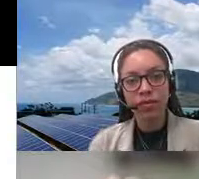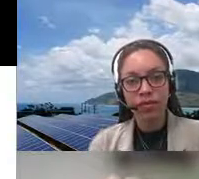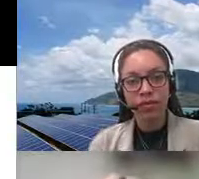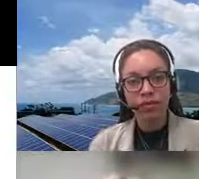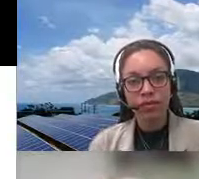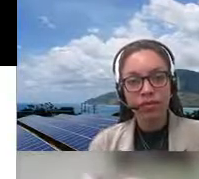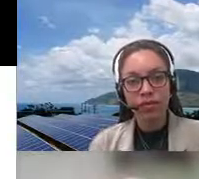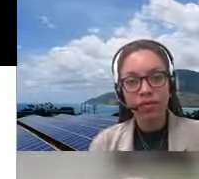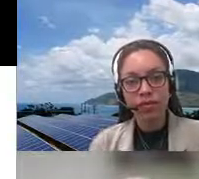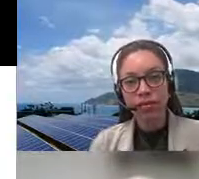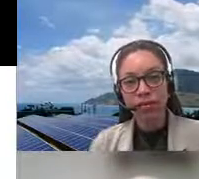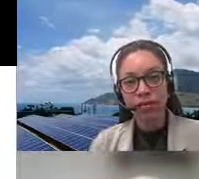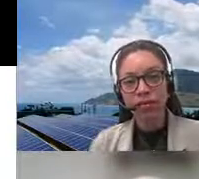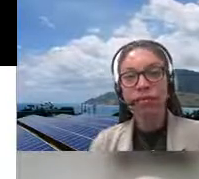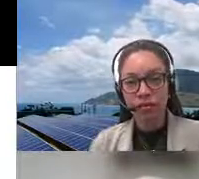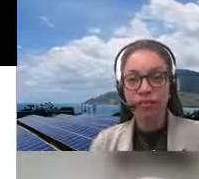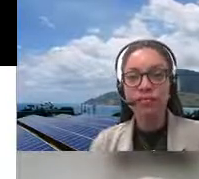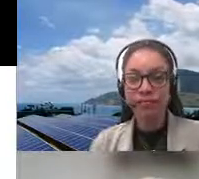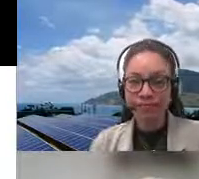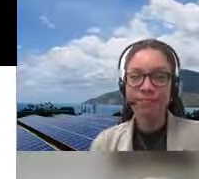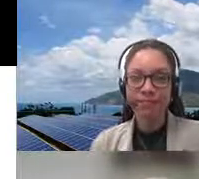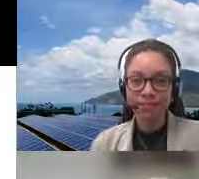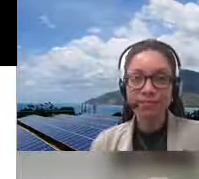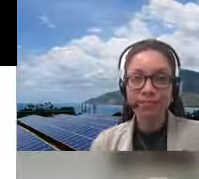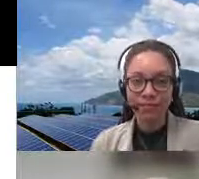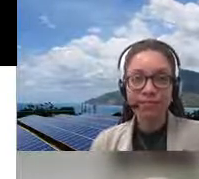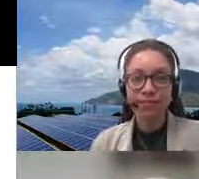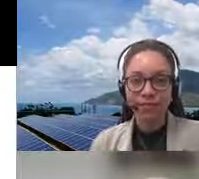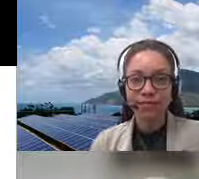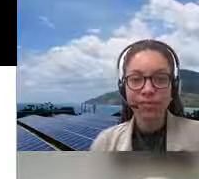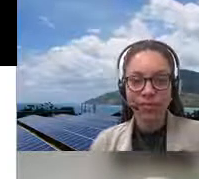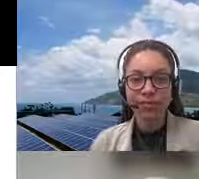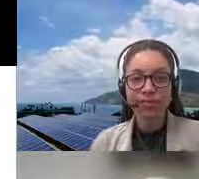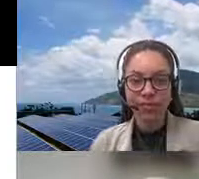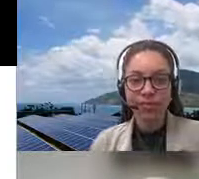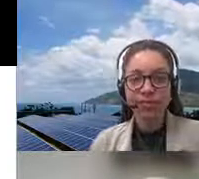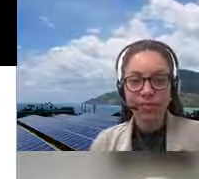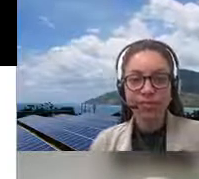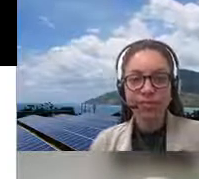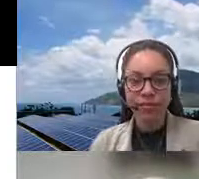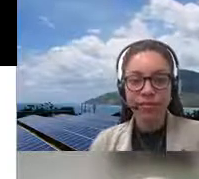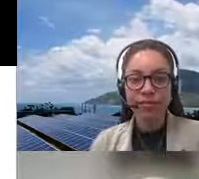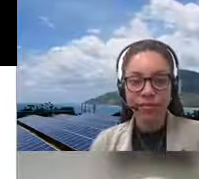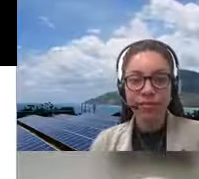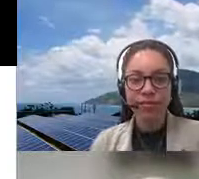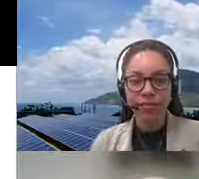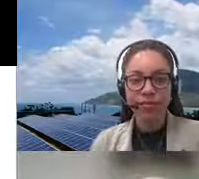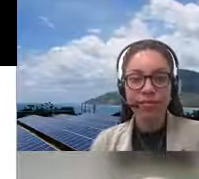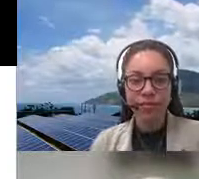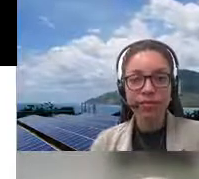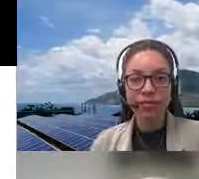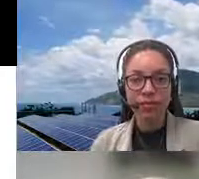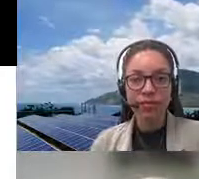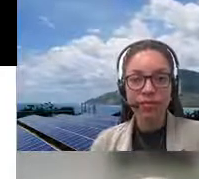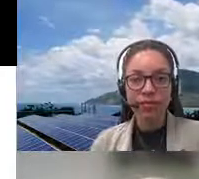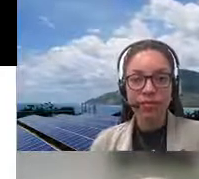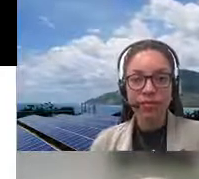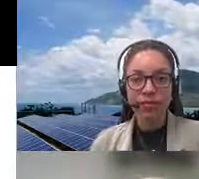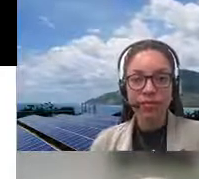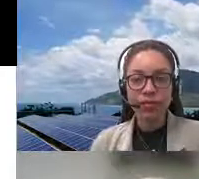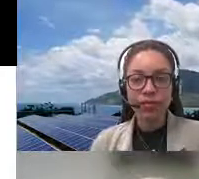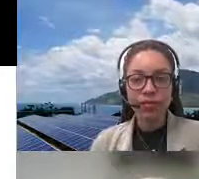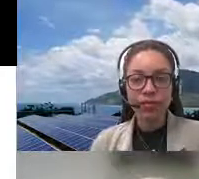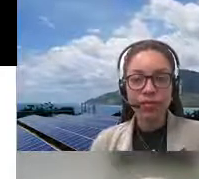anecdotally, that the local town would like to buy their energy from the local producers as well. So there's some